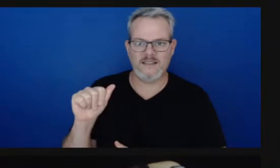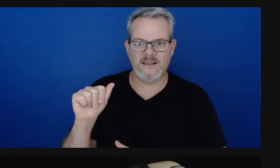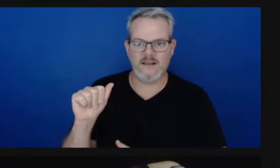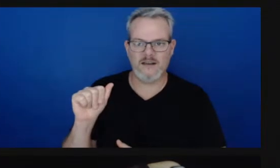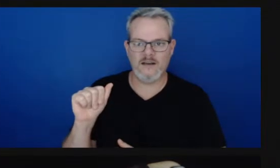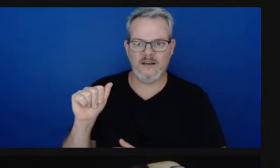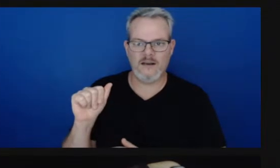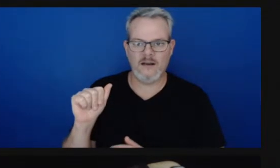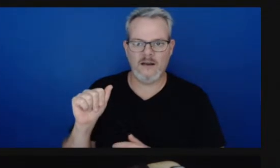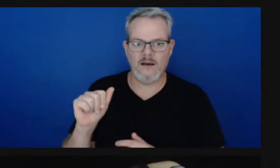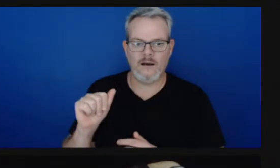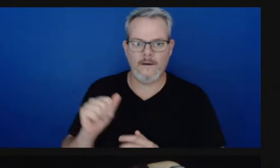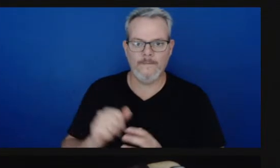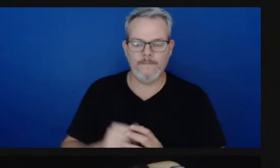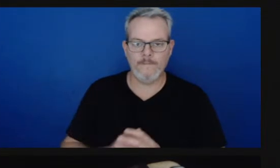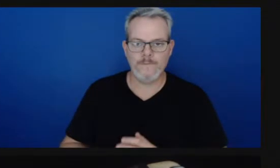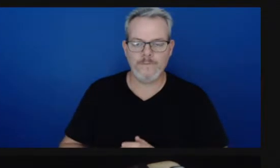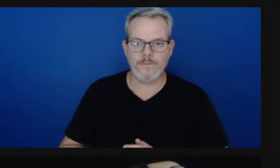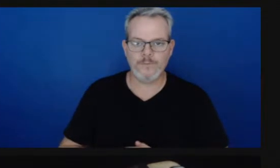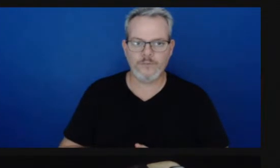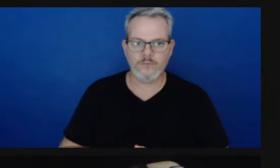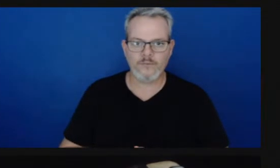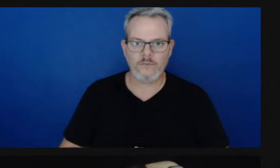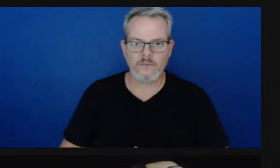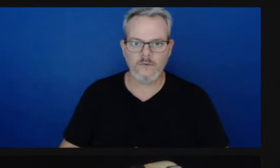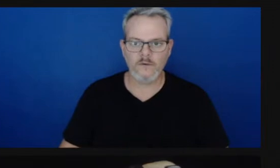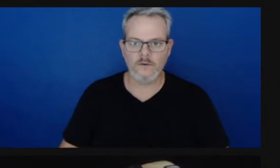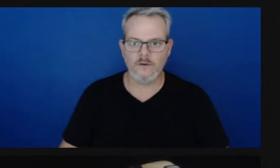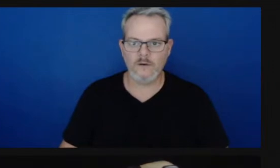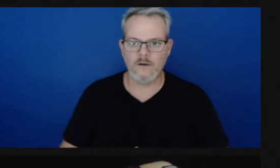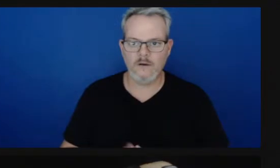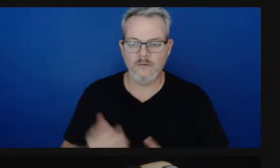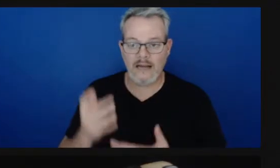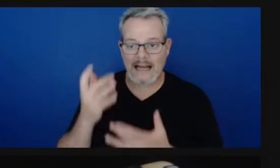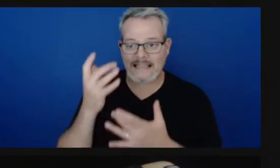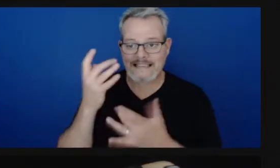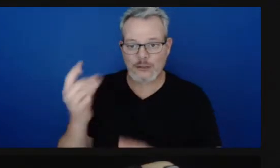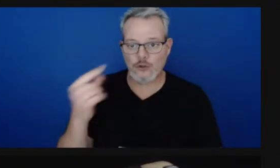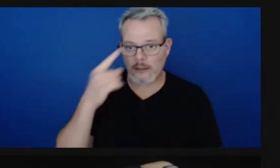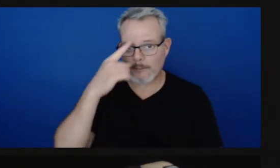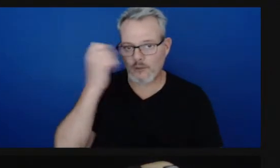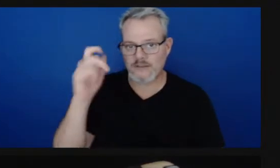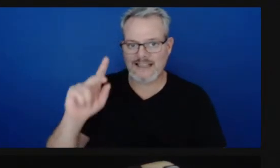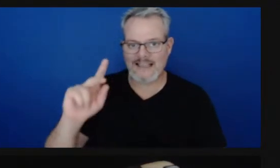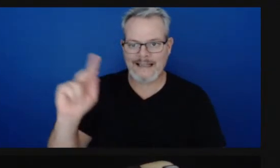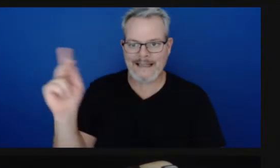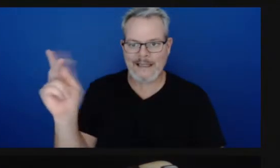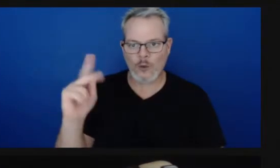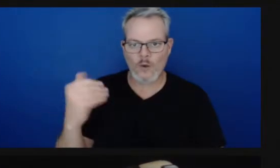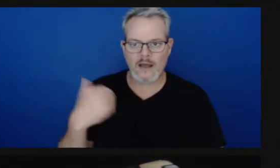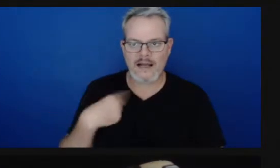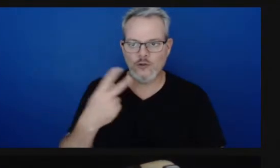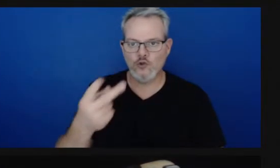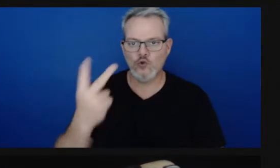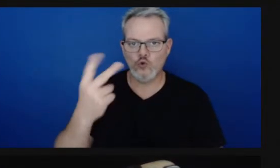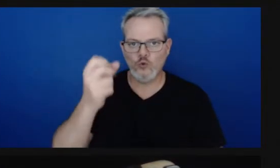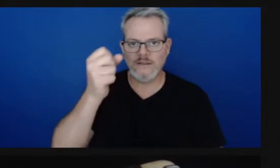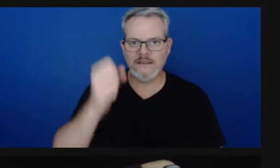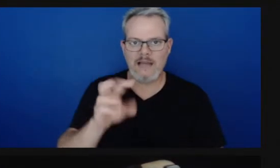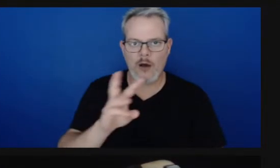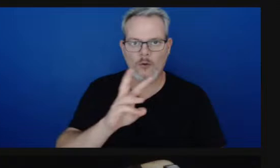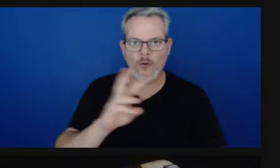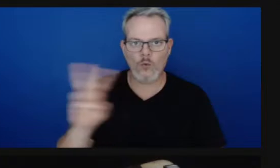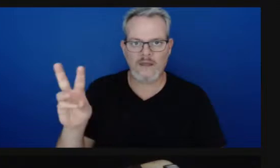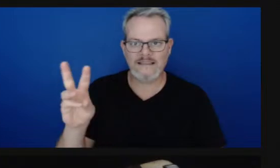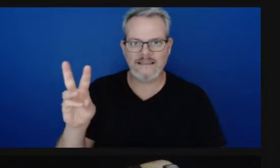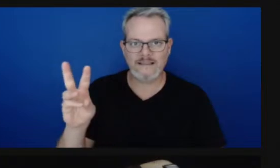that's called a Great Crack in this area. And it's interesting because Kilauea has two southwest rift structures. We've mentioned this a little bit before.